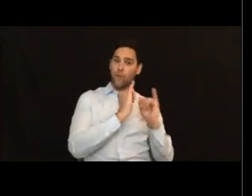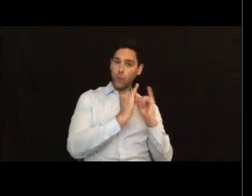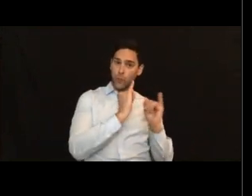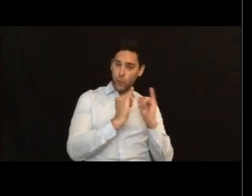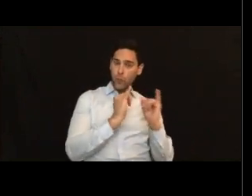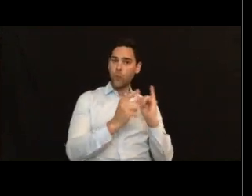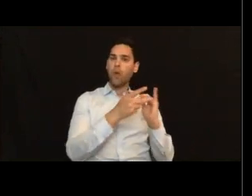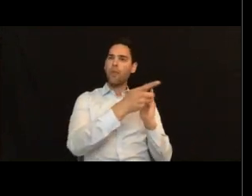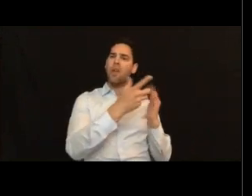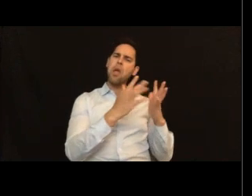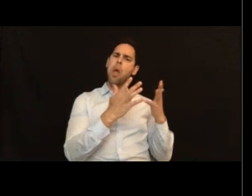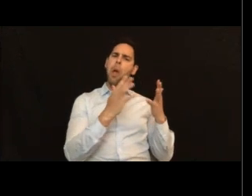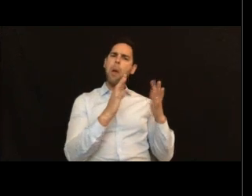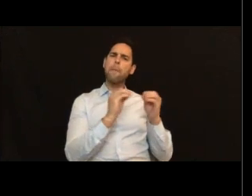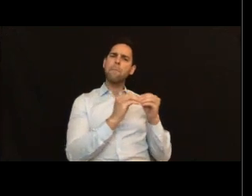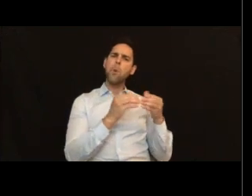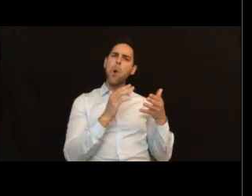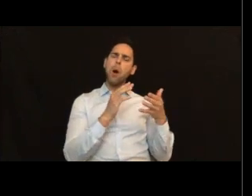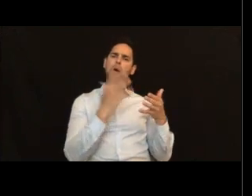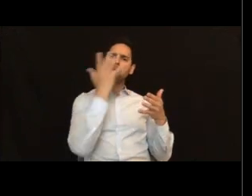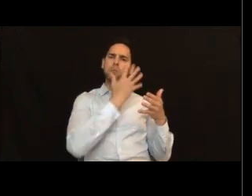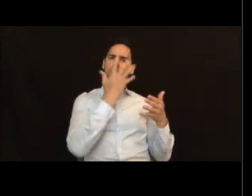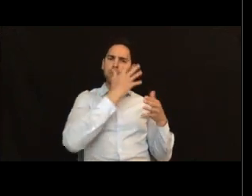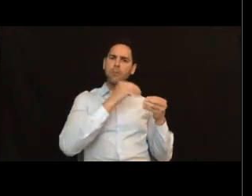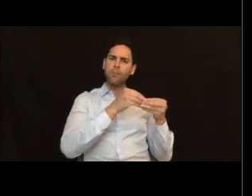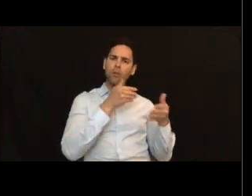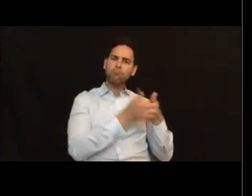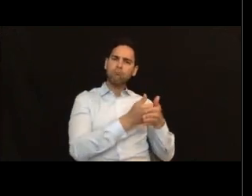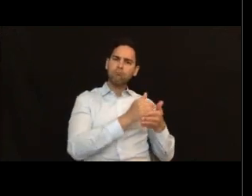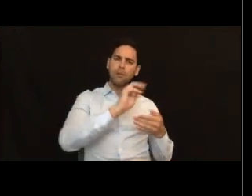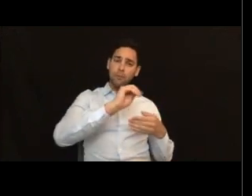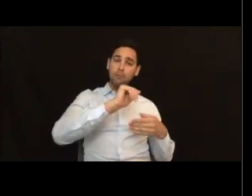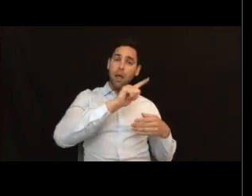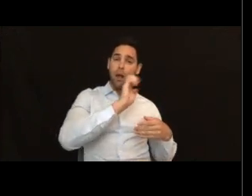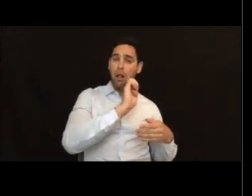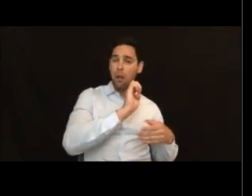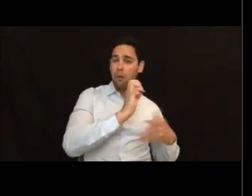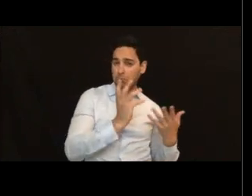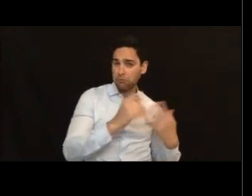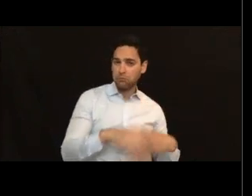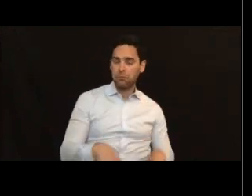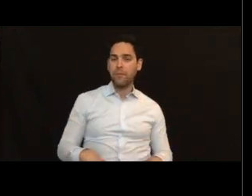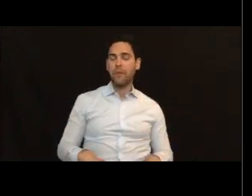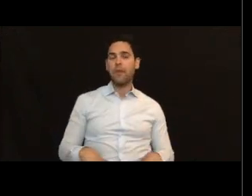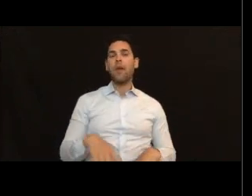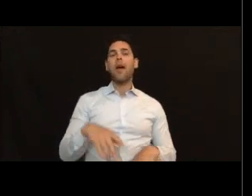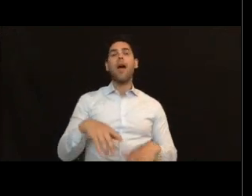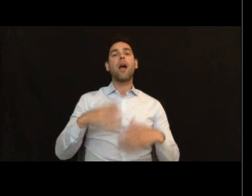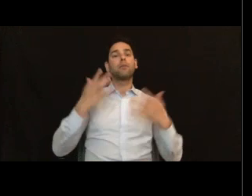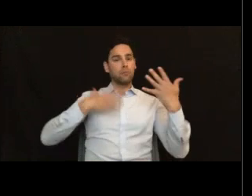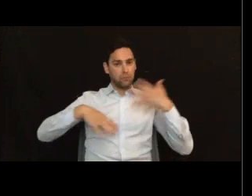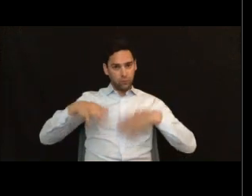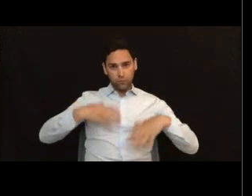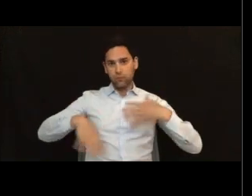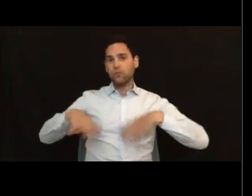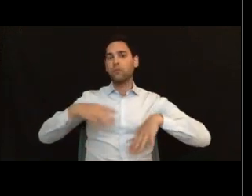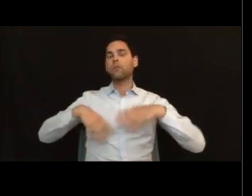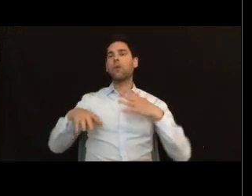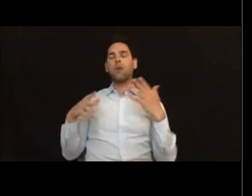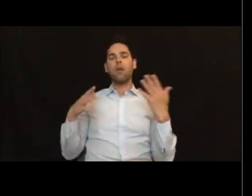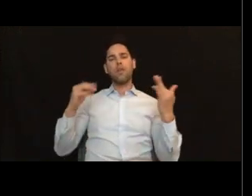as closer to conventionally male. And over the course of the transformation, they increasingly use visual signals